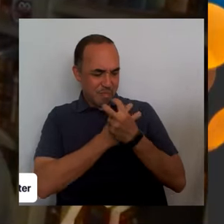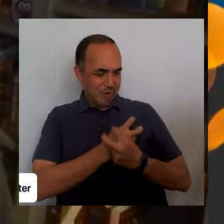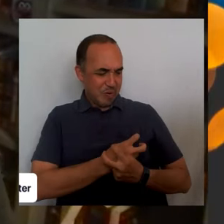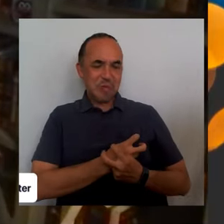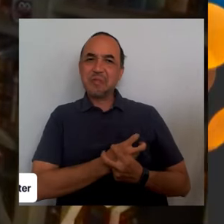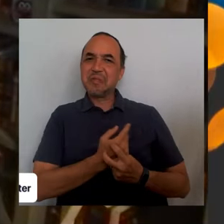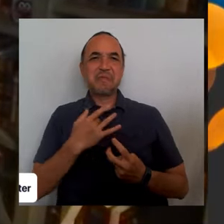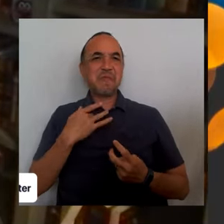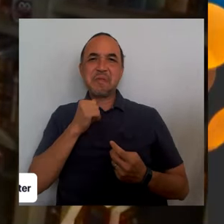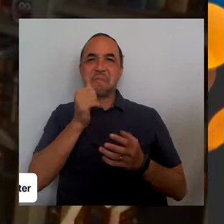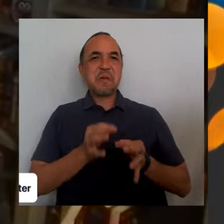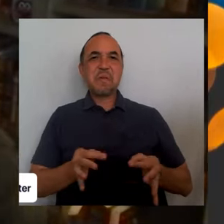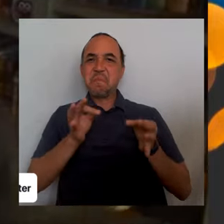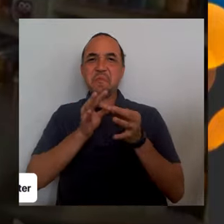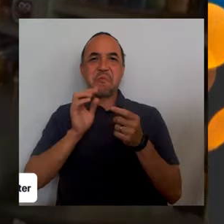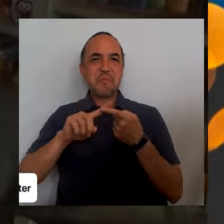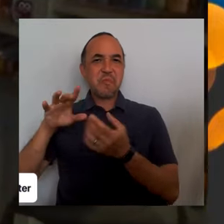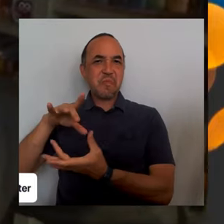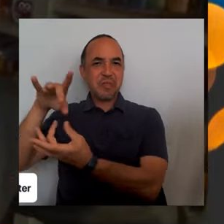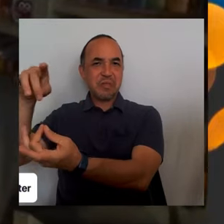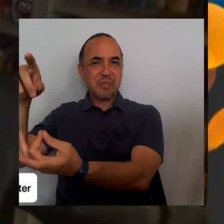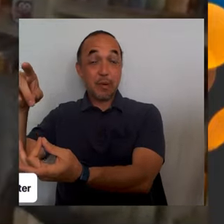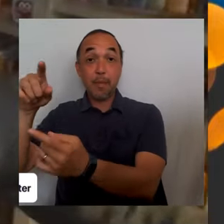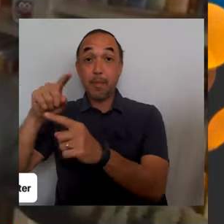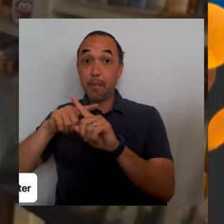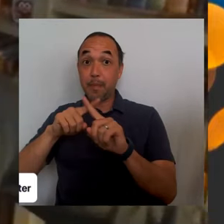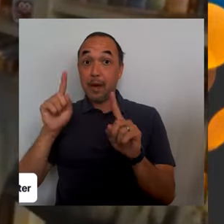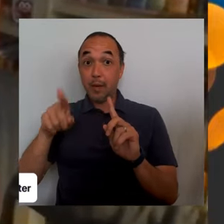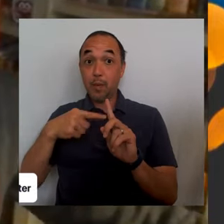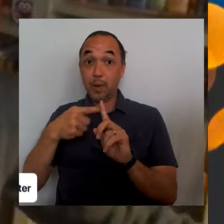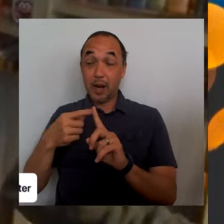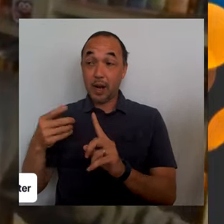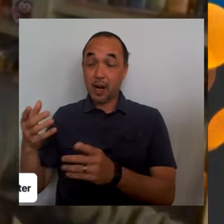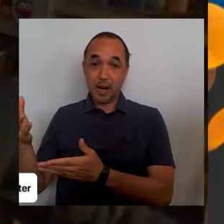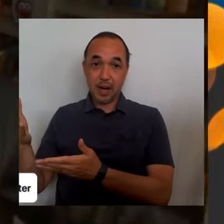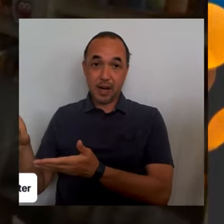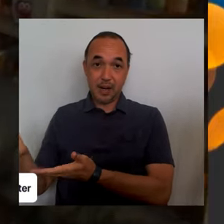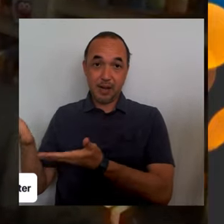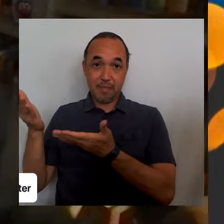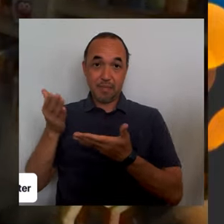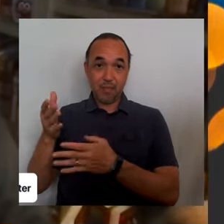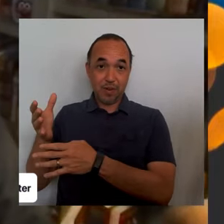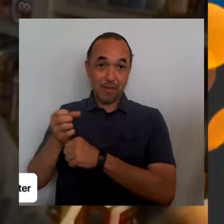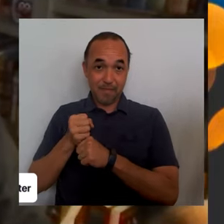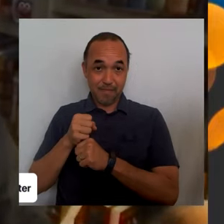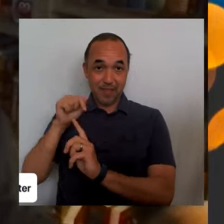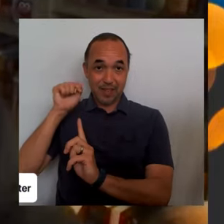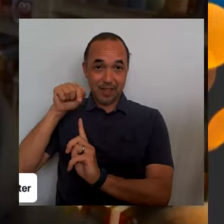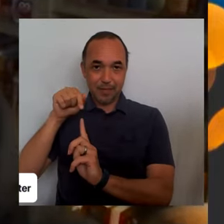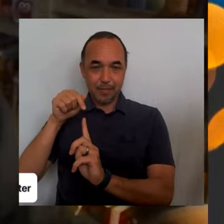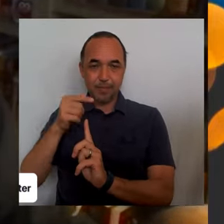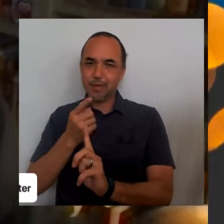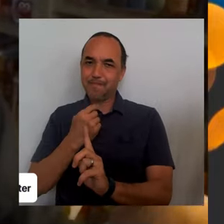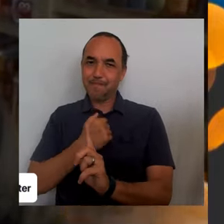I don't think. But when I acquired this is a, I'm sorry, I probably shouldn't, but